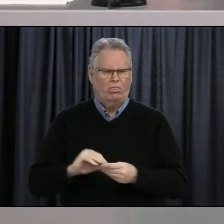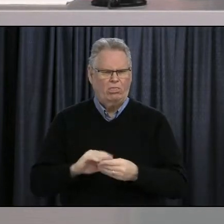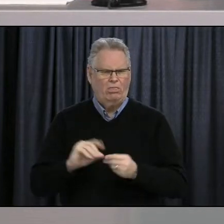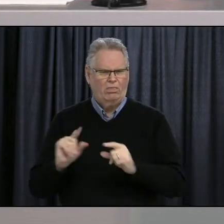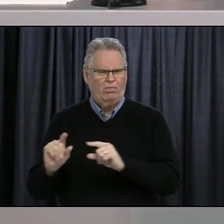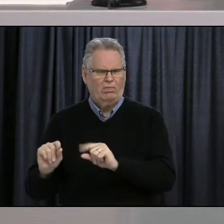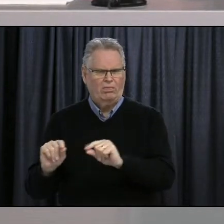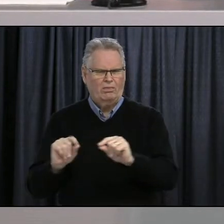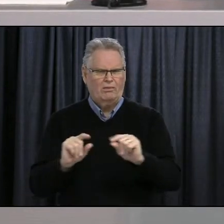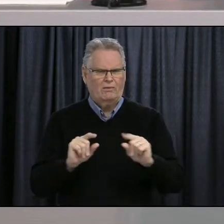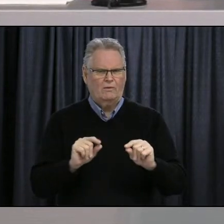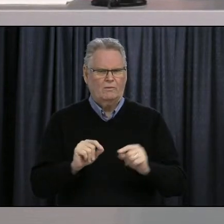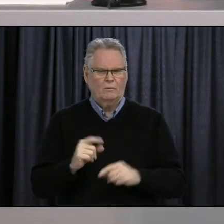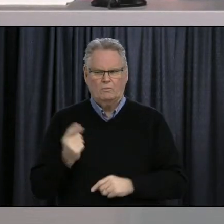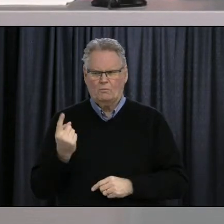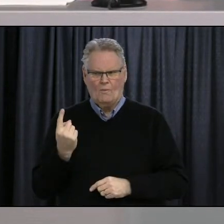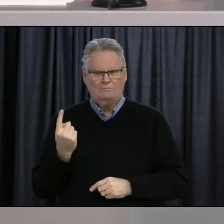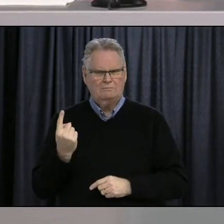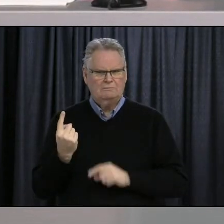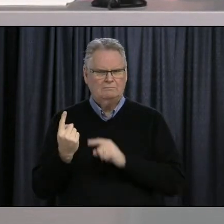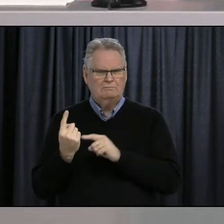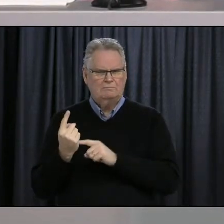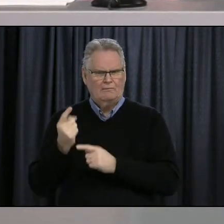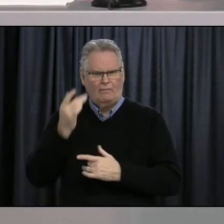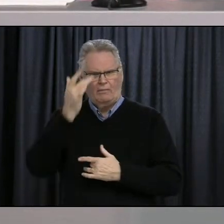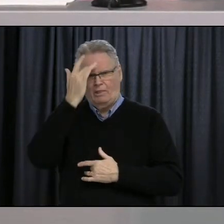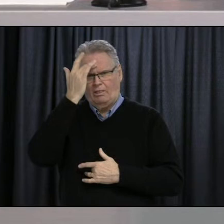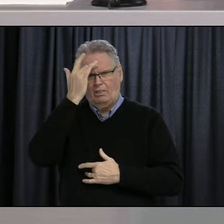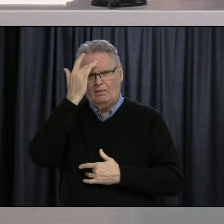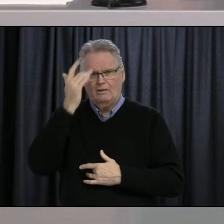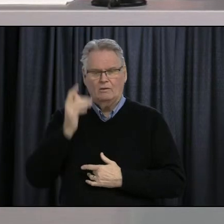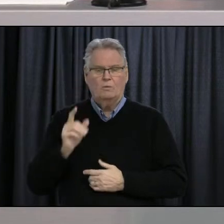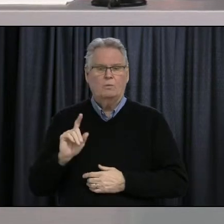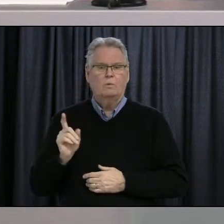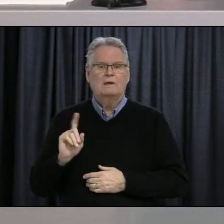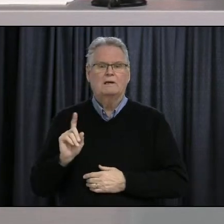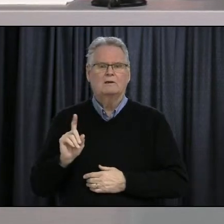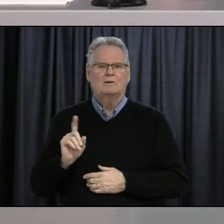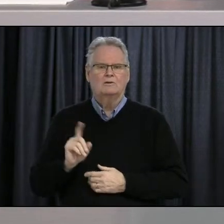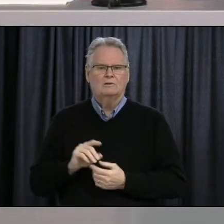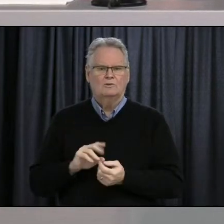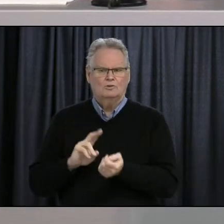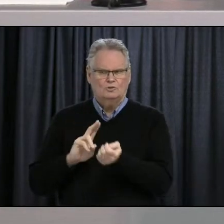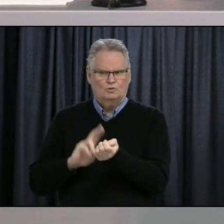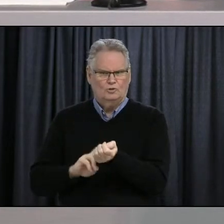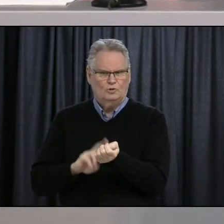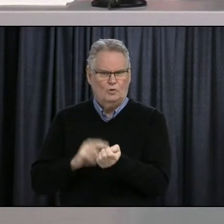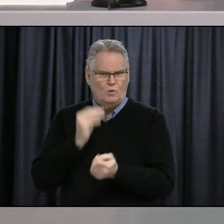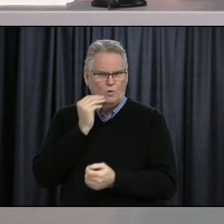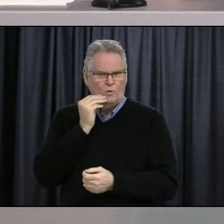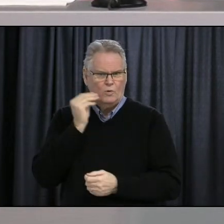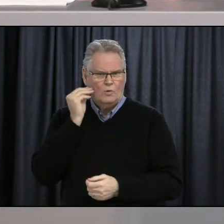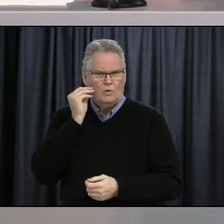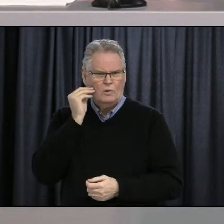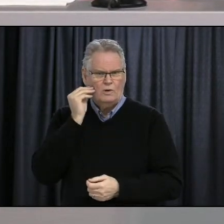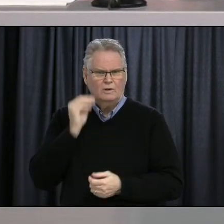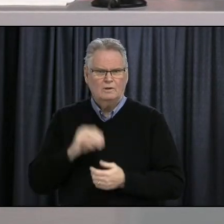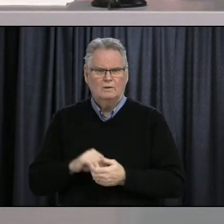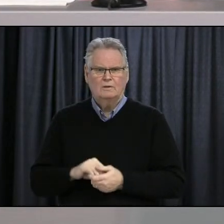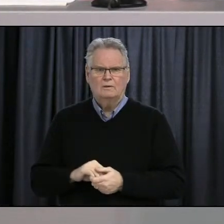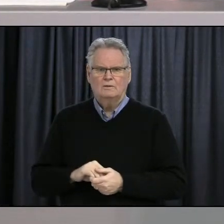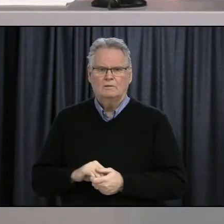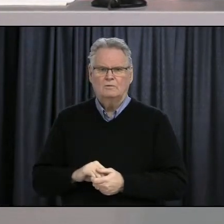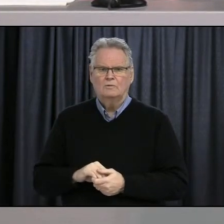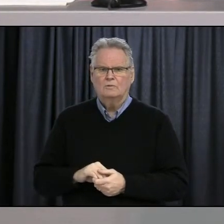in Kelligrews. Can you provide us with an update on what the situation is there and how public health is responding?